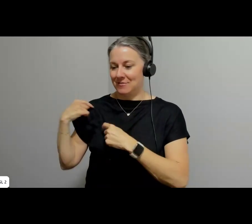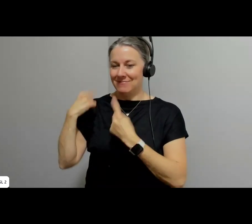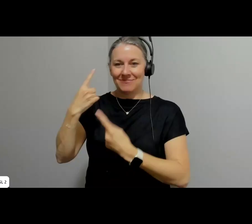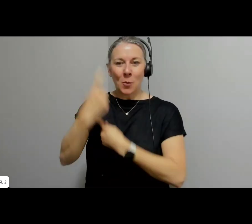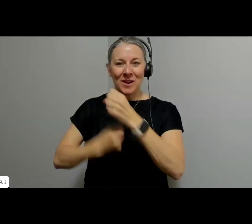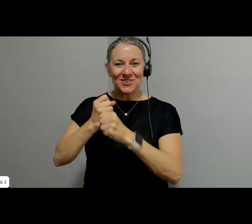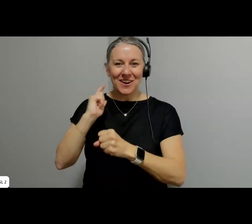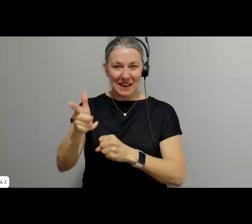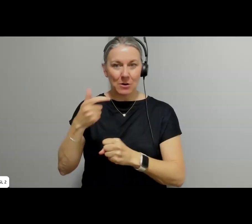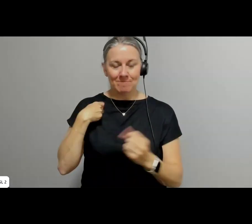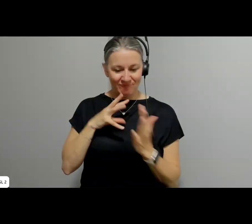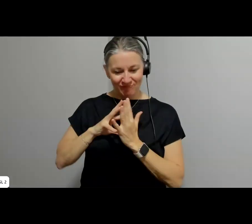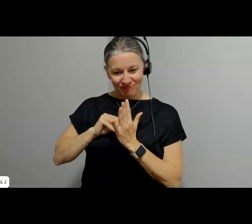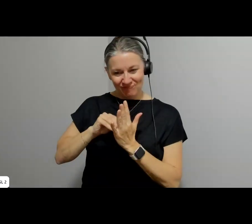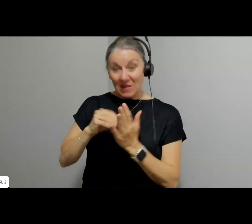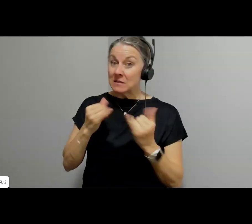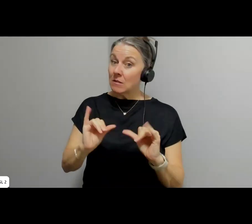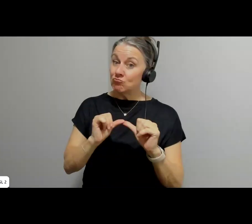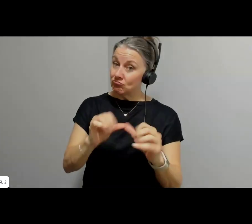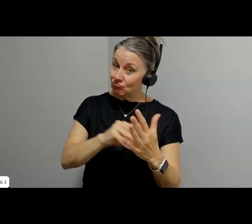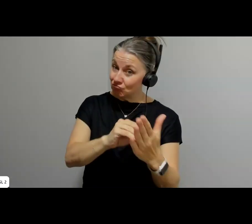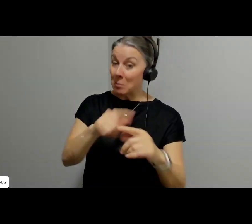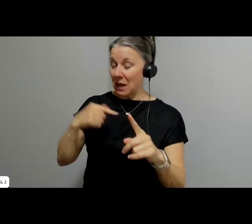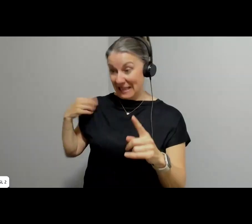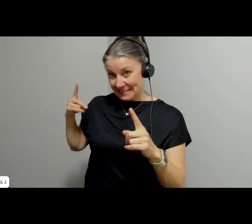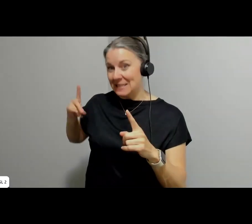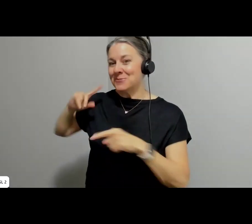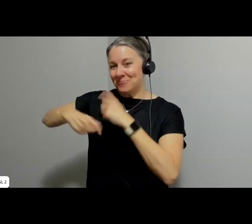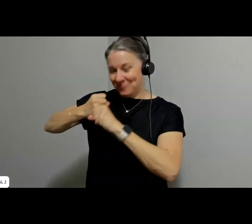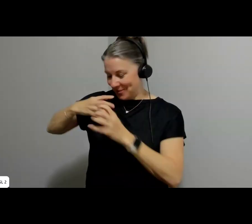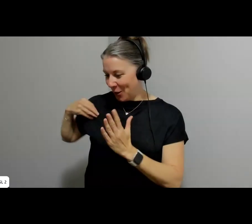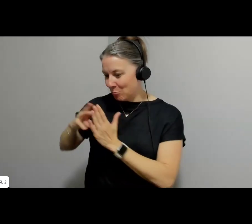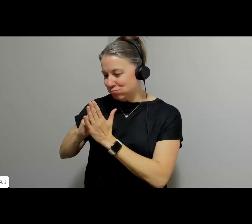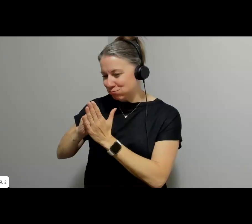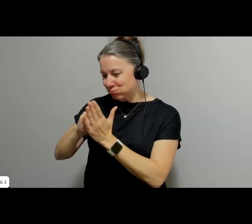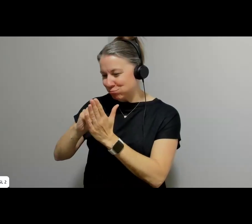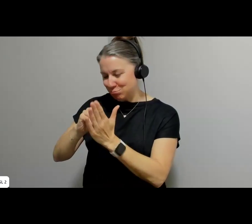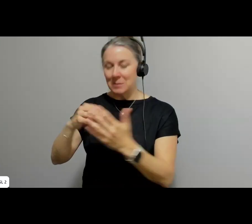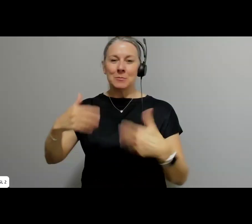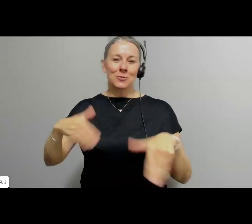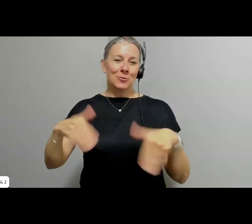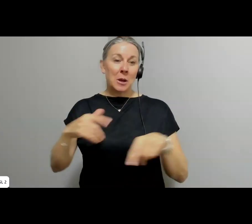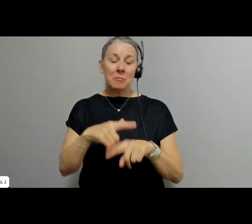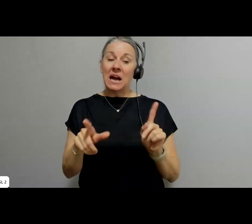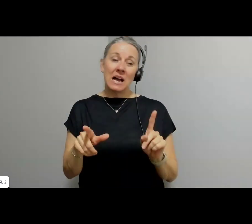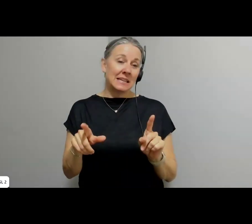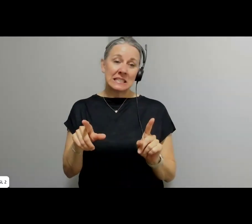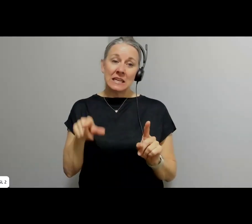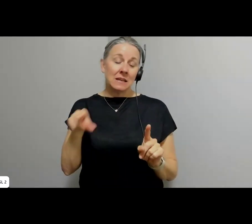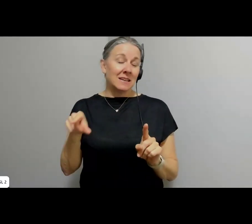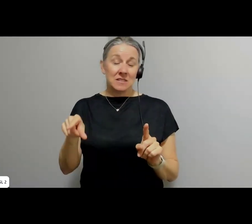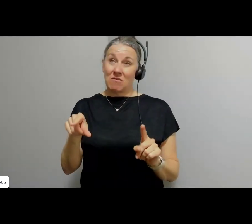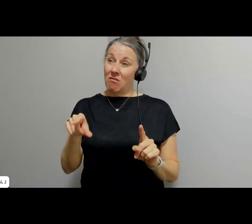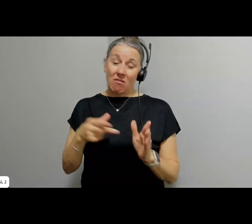as much as I can. I'm still learning, but it's been really one of the best experiences of